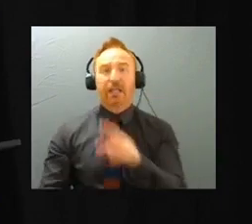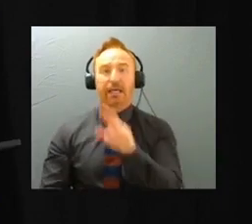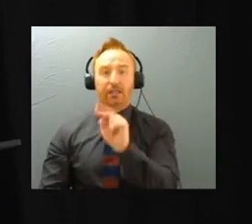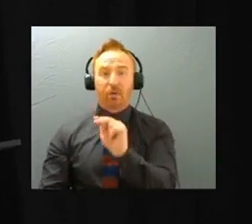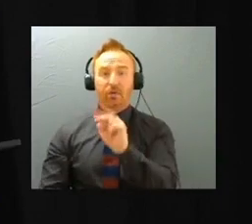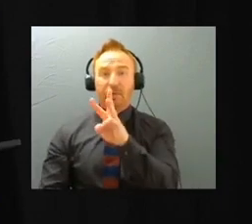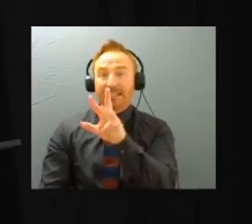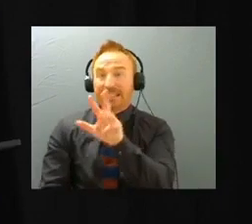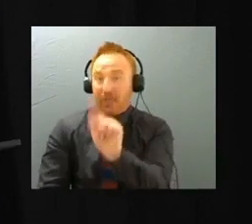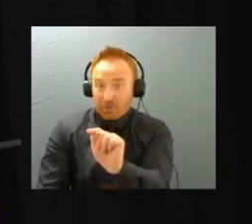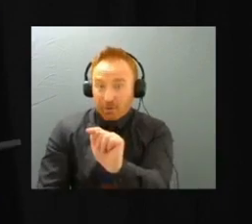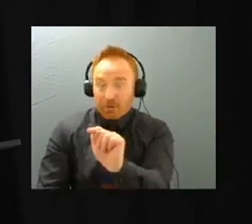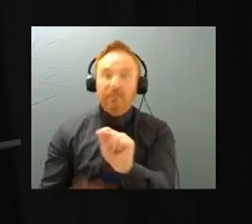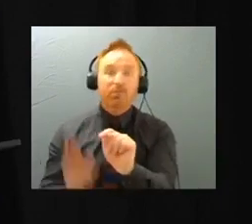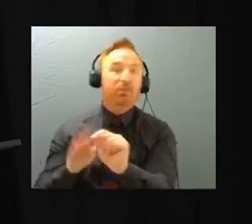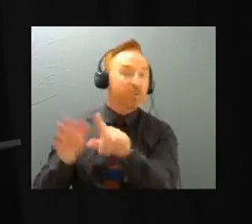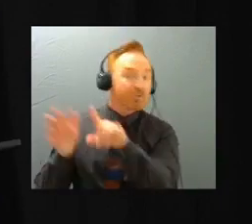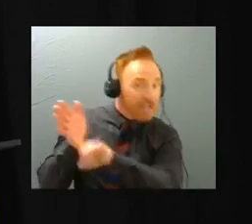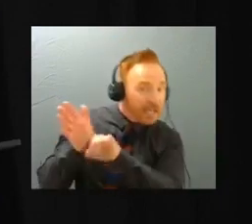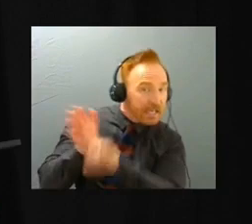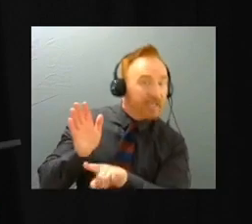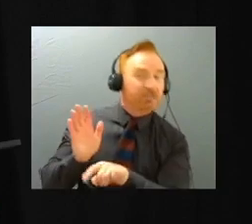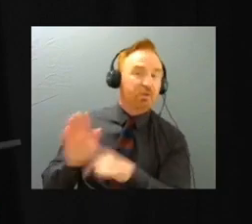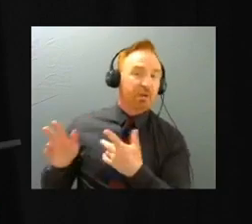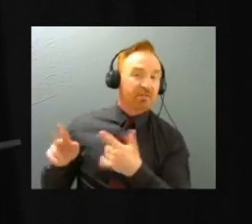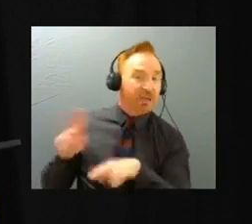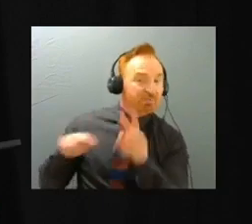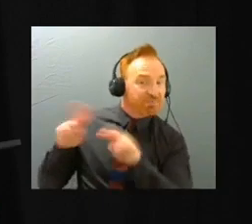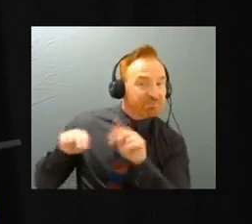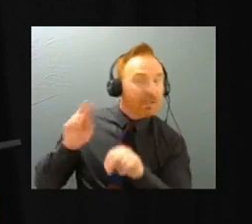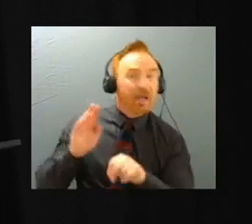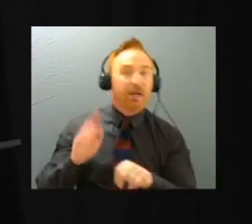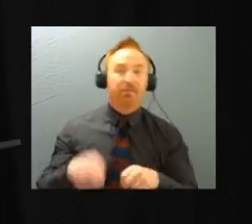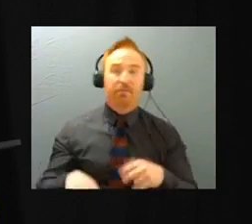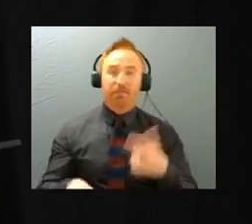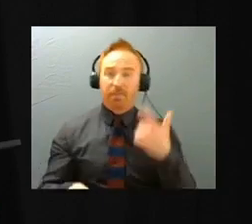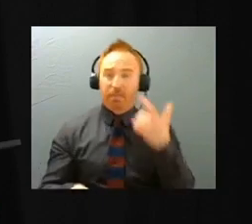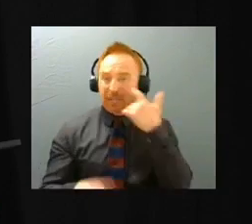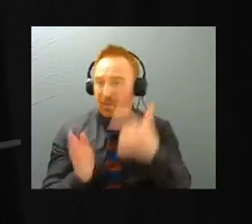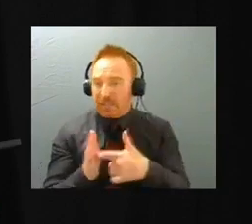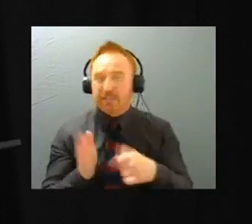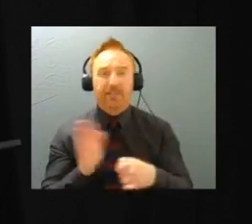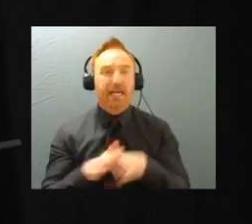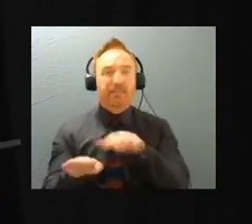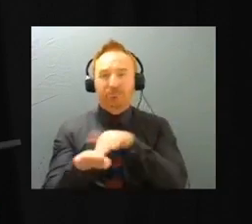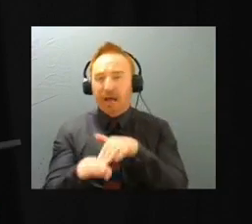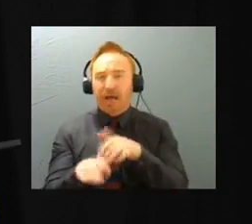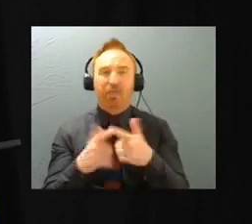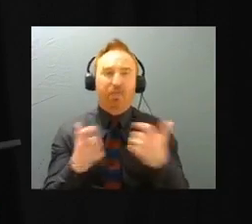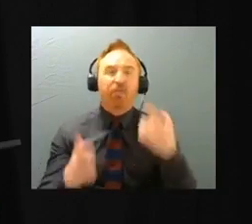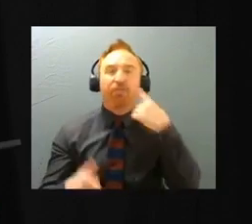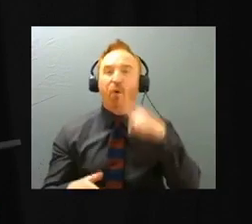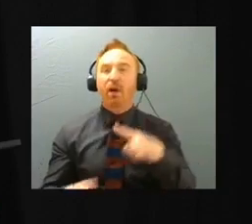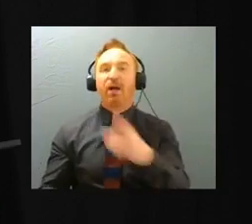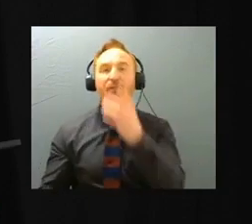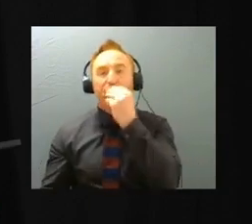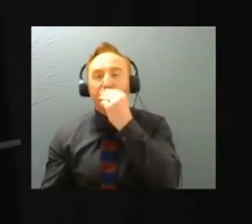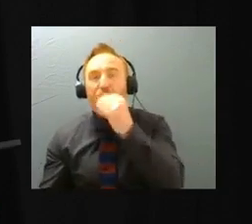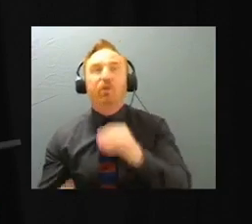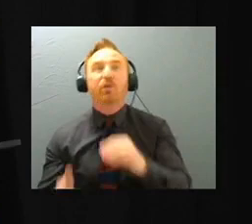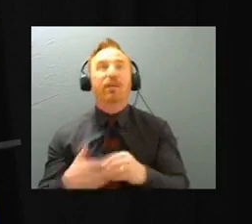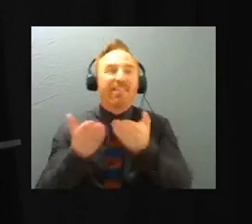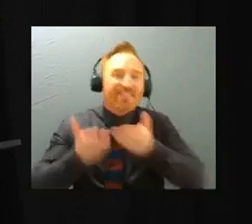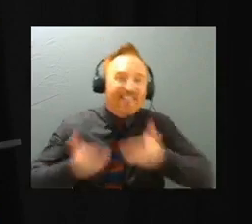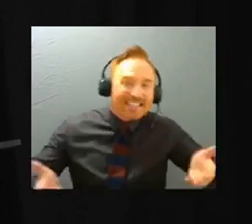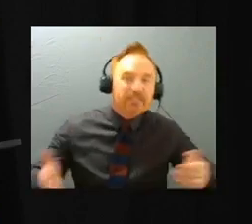And again, when you take a look at the thousands of vehicles that are coming up to provide us our groceries, our supplies, those types of things, and into Alaska, we already have a